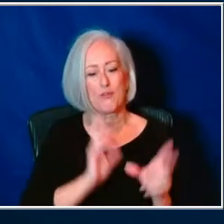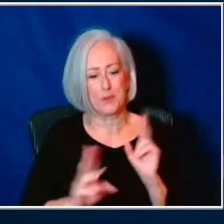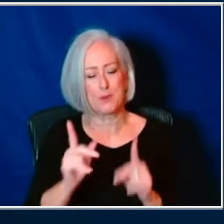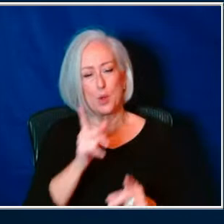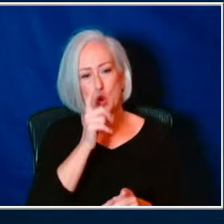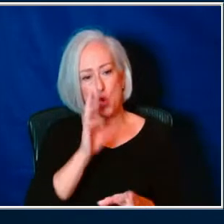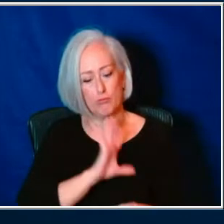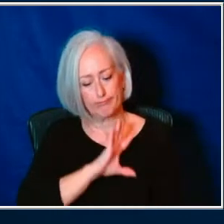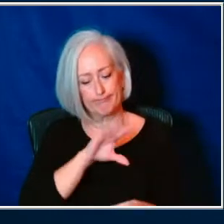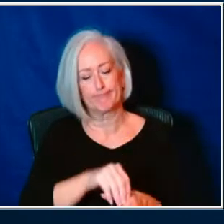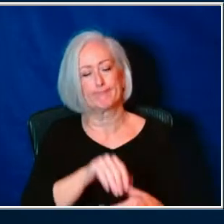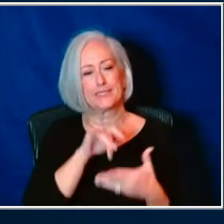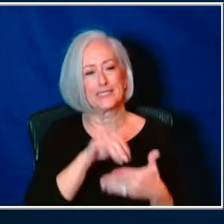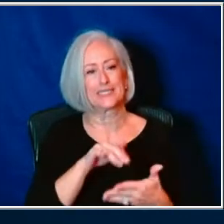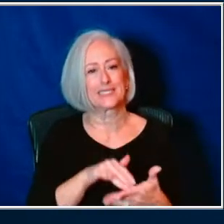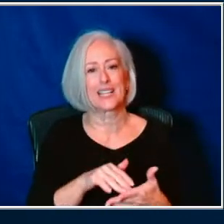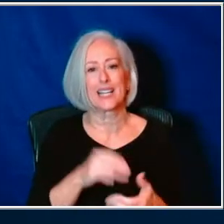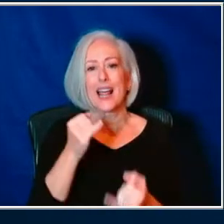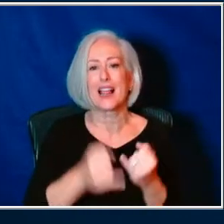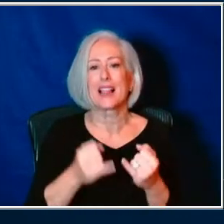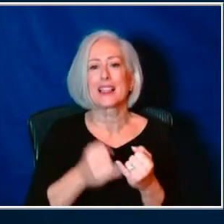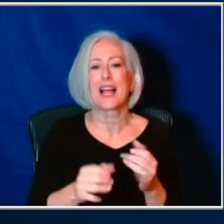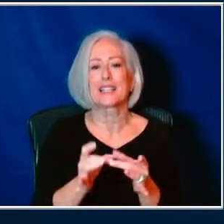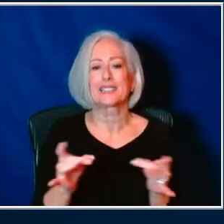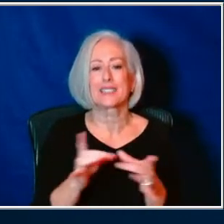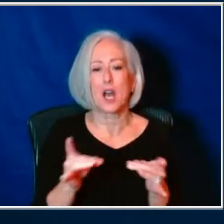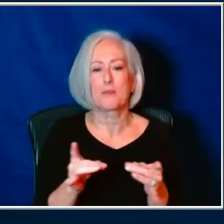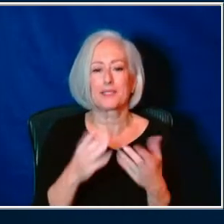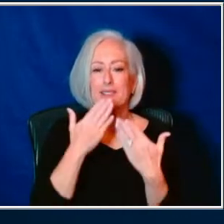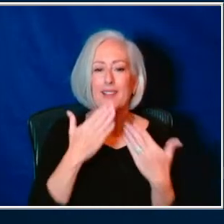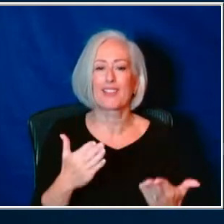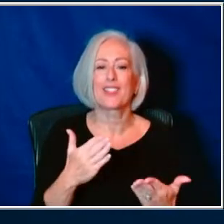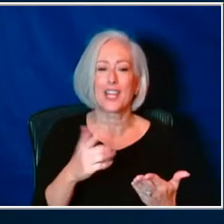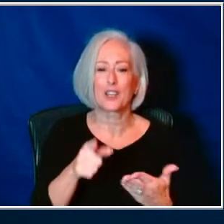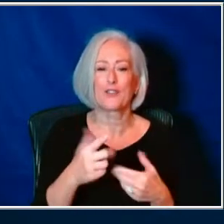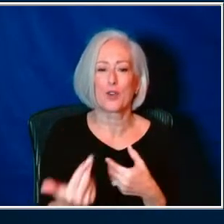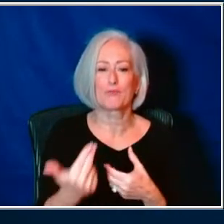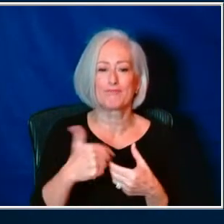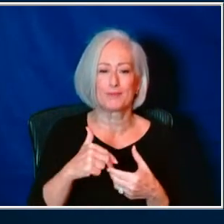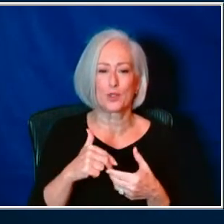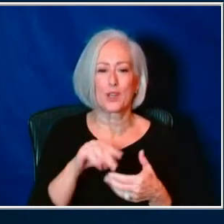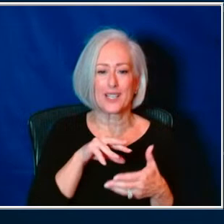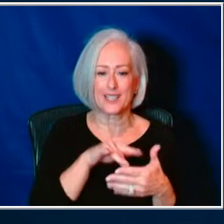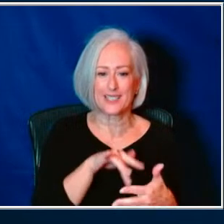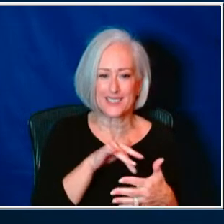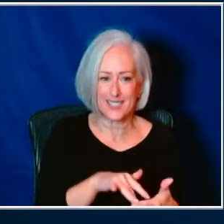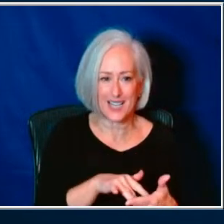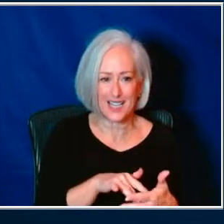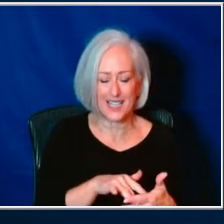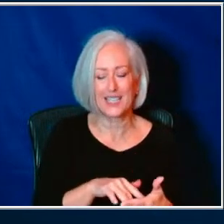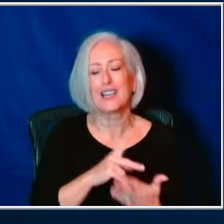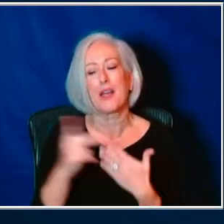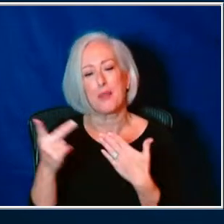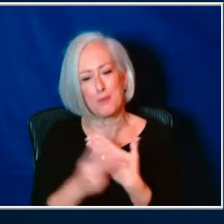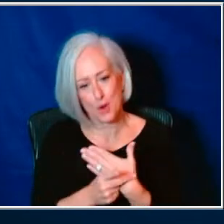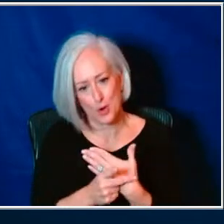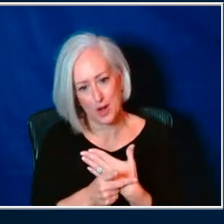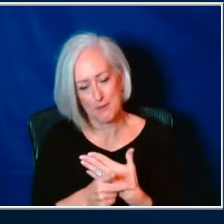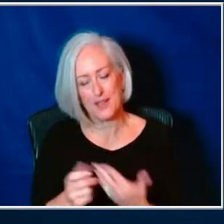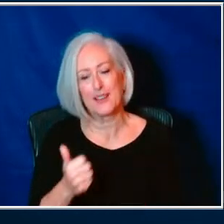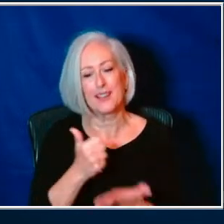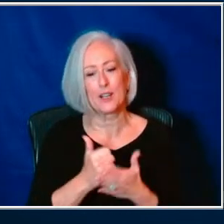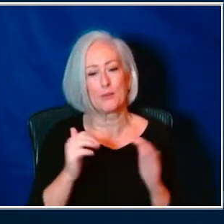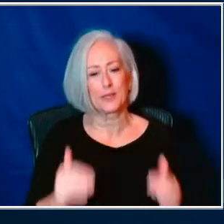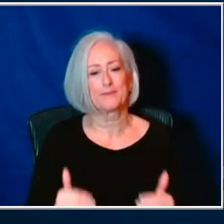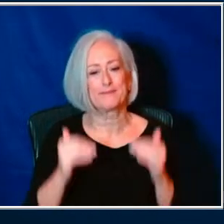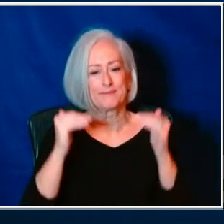going to go through final thoughts. I want to start with you, and I really want to say thanks for being a part of this study. being a part of this program and helping advance the cause of